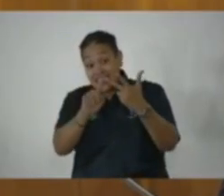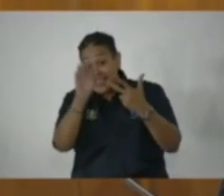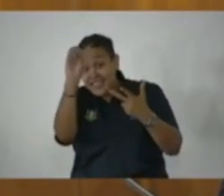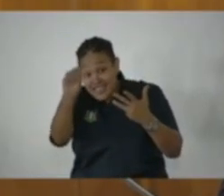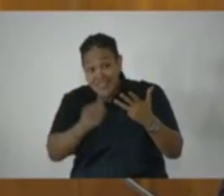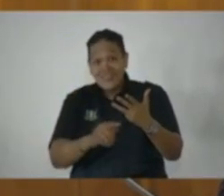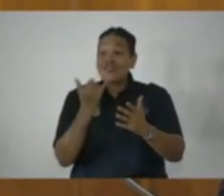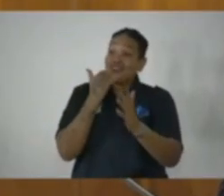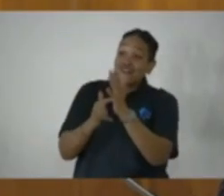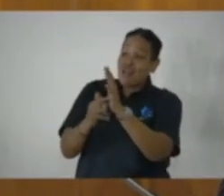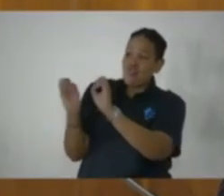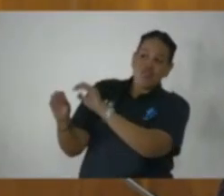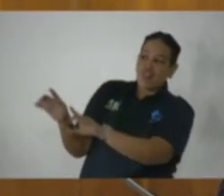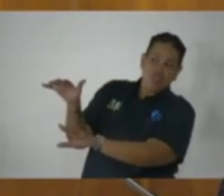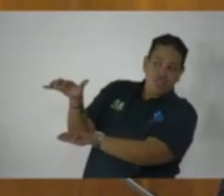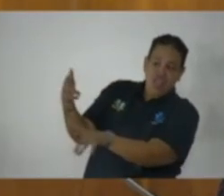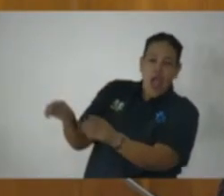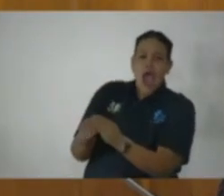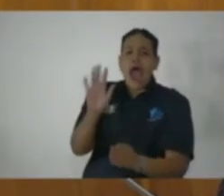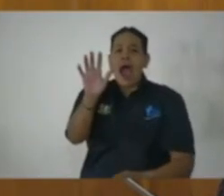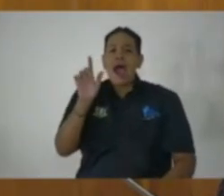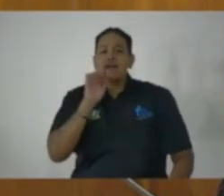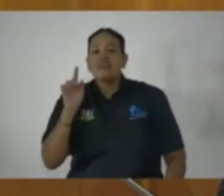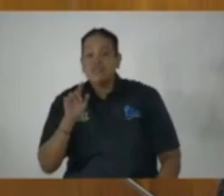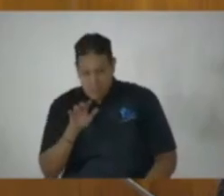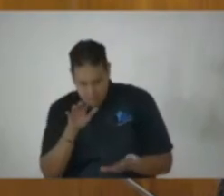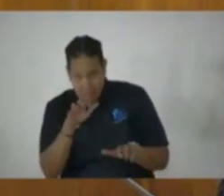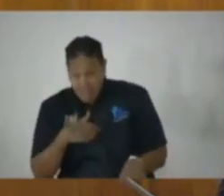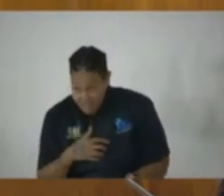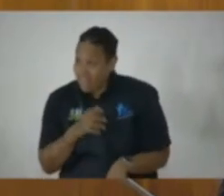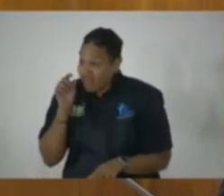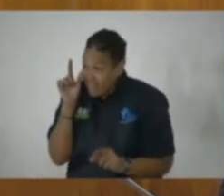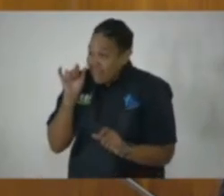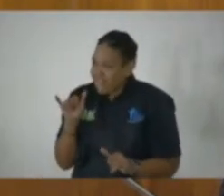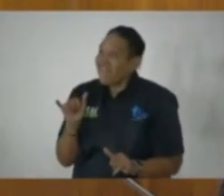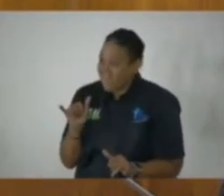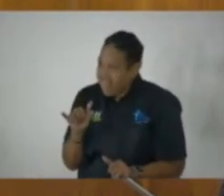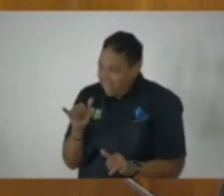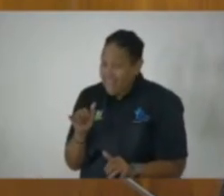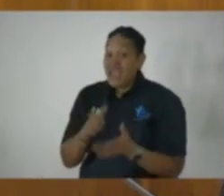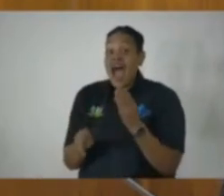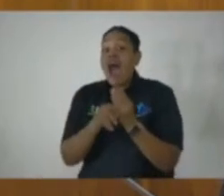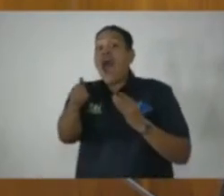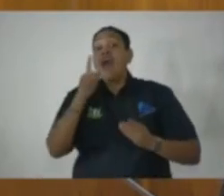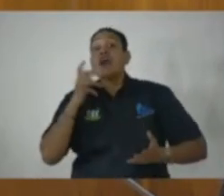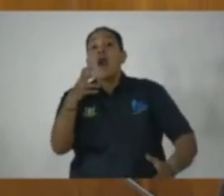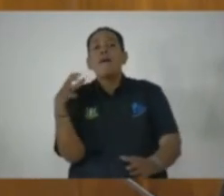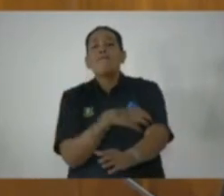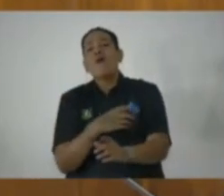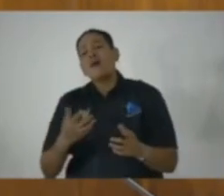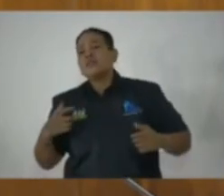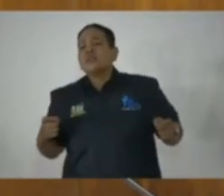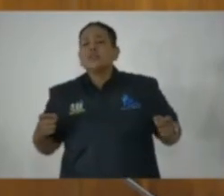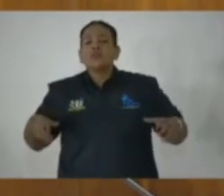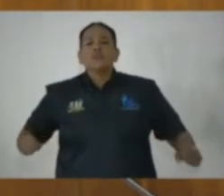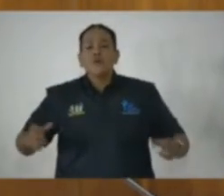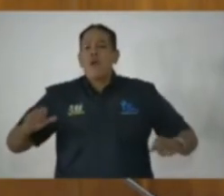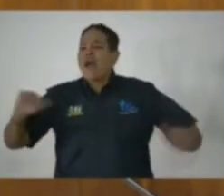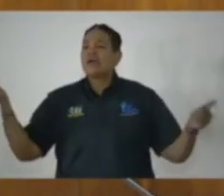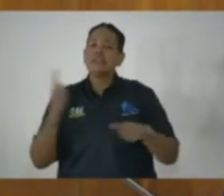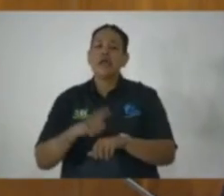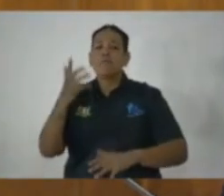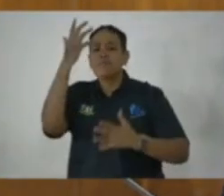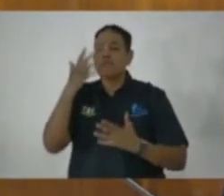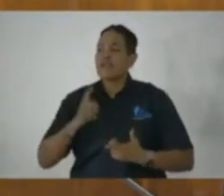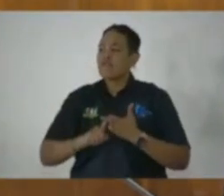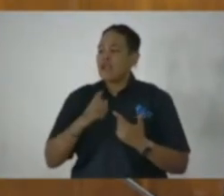heart to misrepresent, the heart to hoodwink, and the heart to hold to power at any cost. I'm sad that a friend of mine